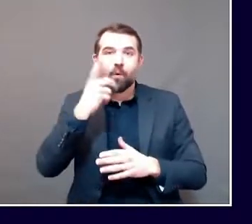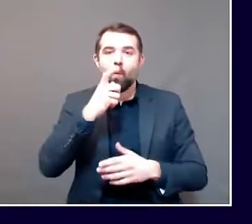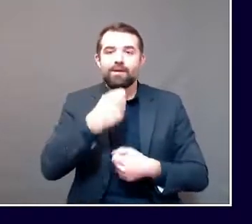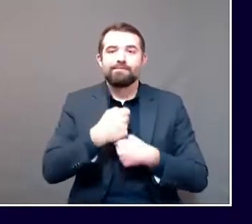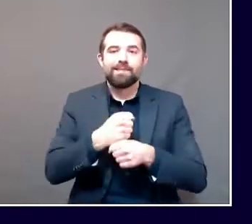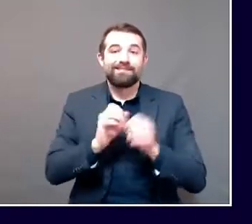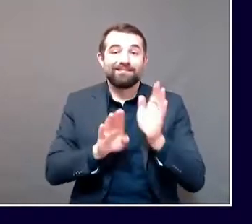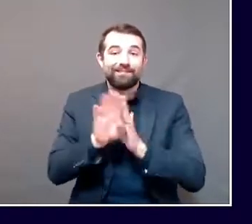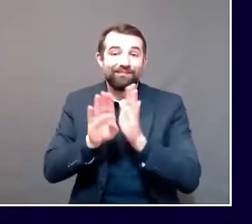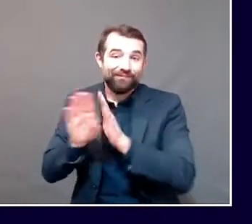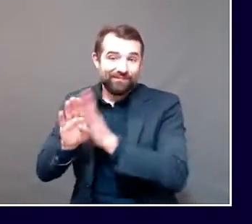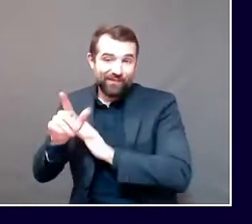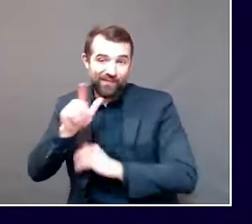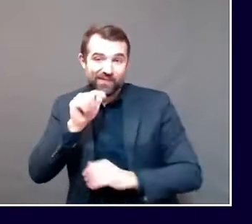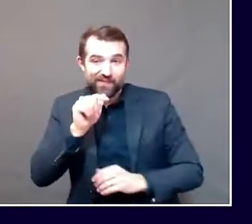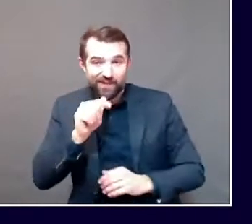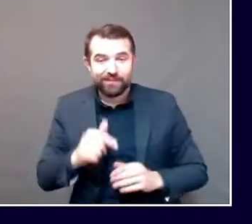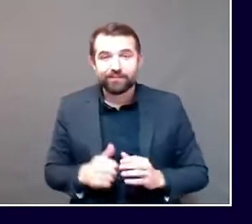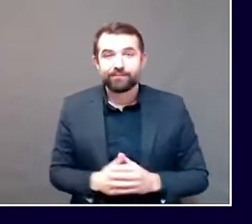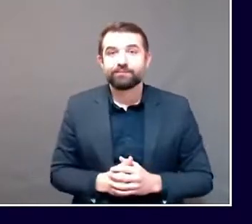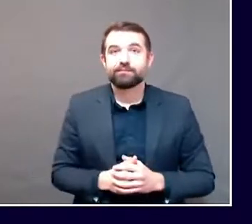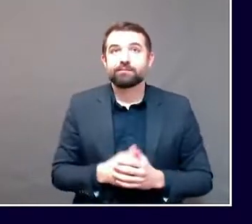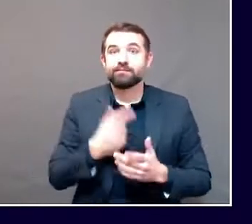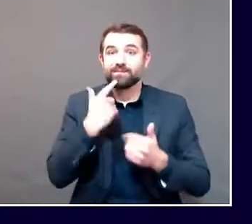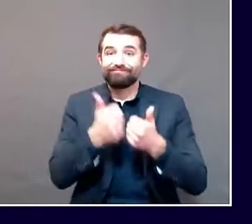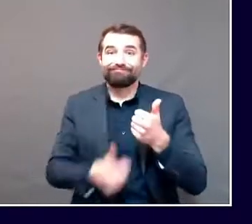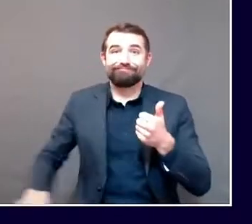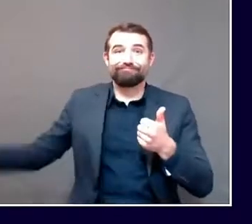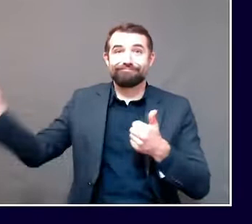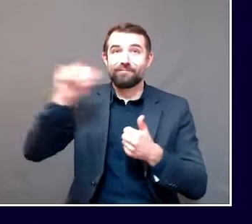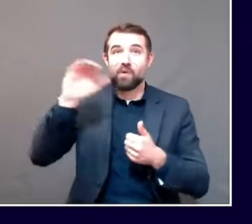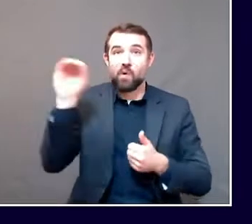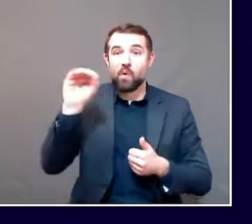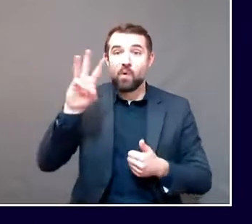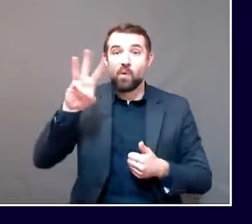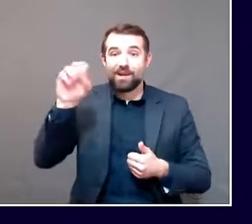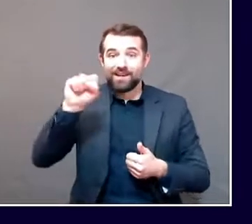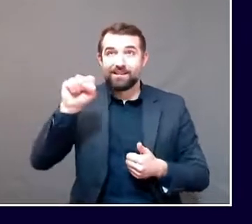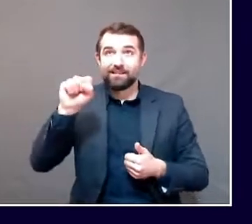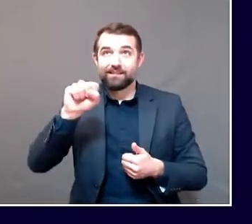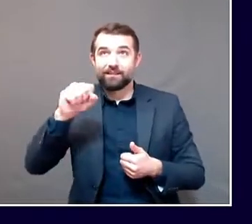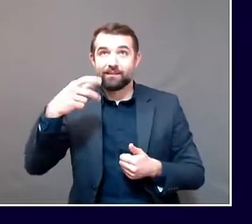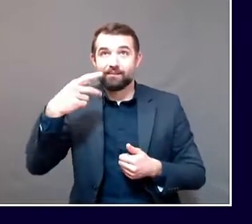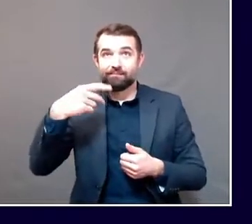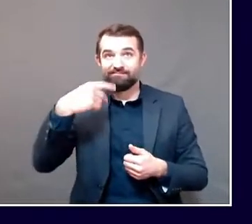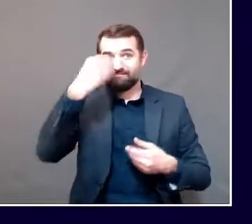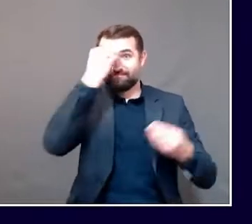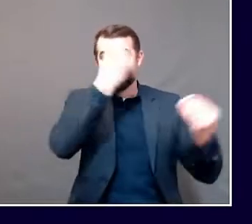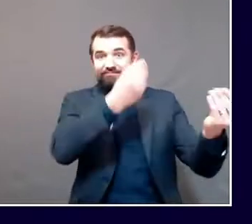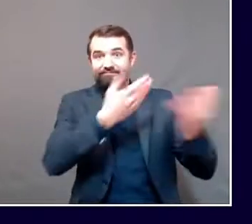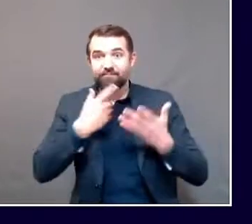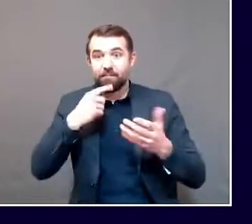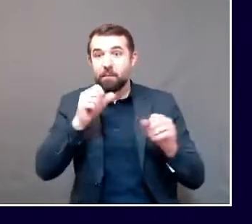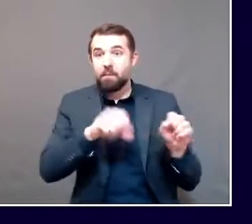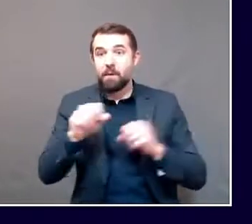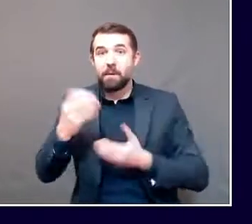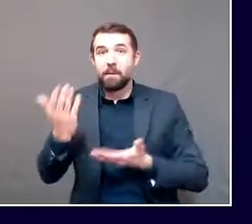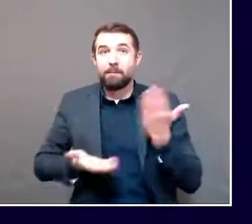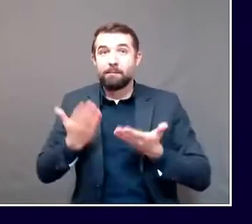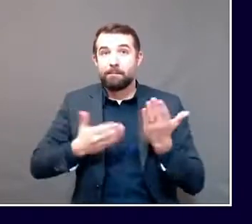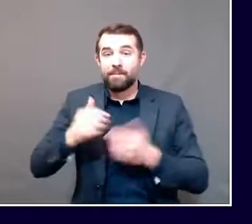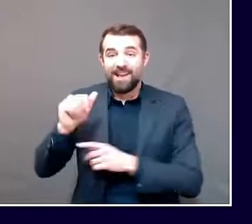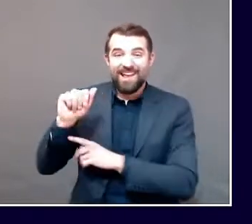Dr. Slawi, indicated that it may not be until April before this AstraZeneca Oxford vaccine